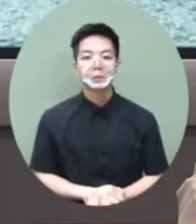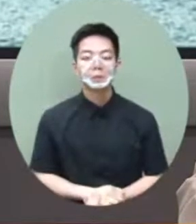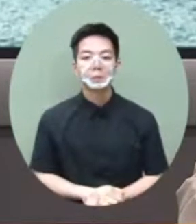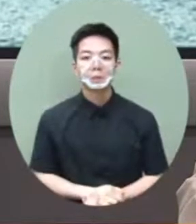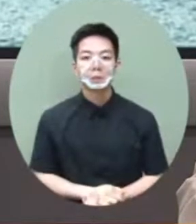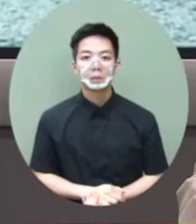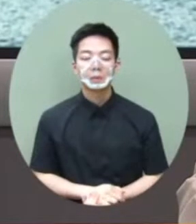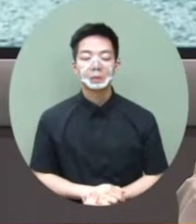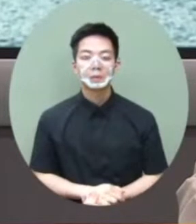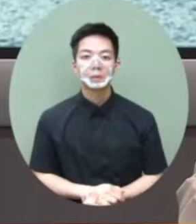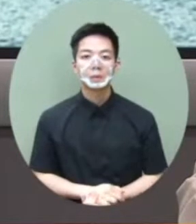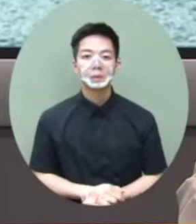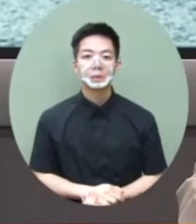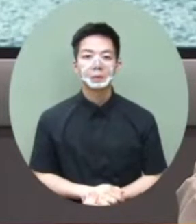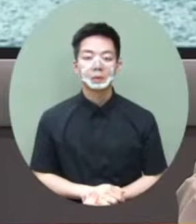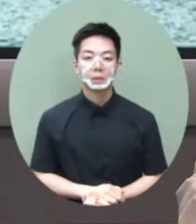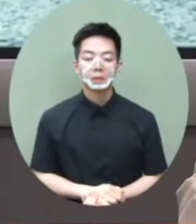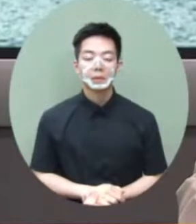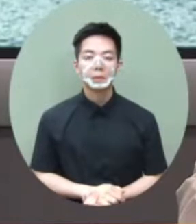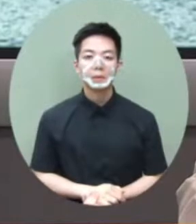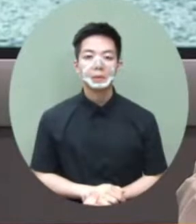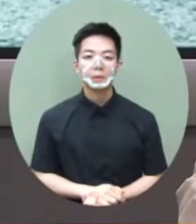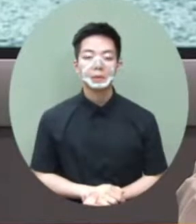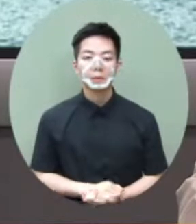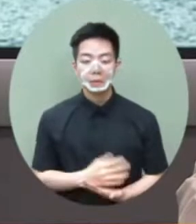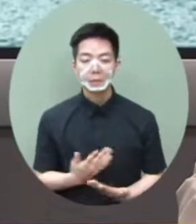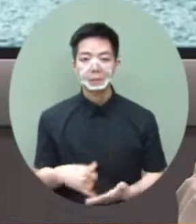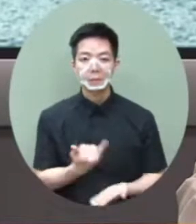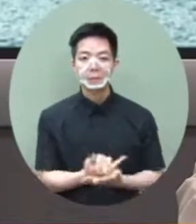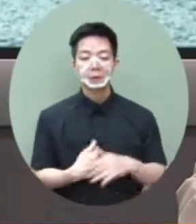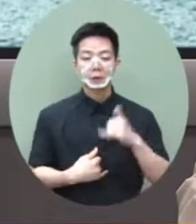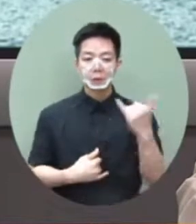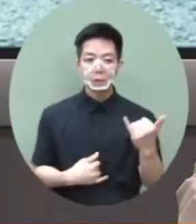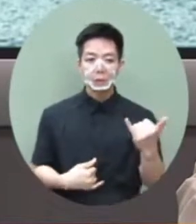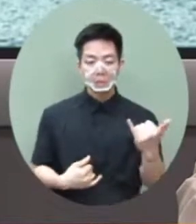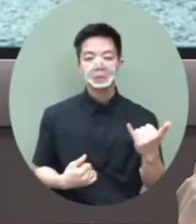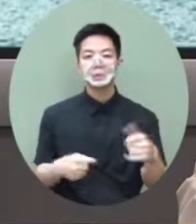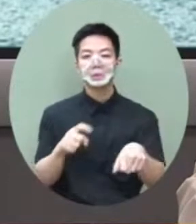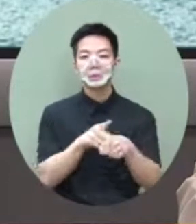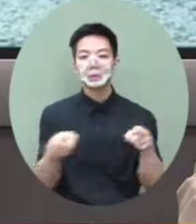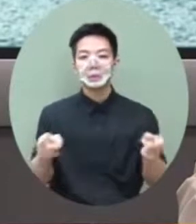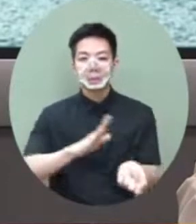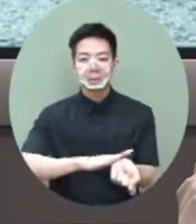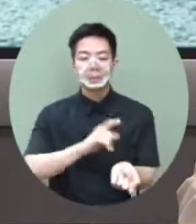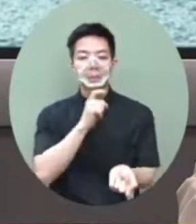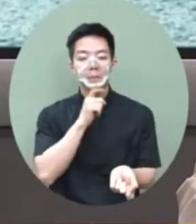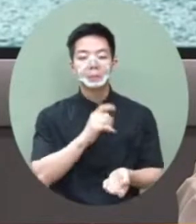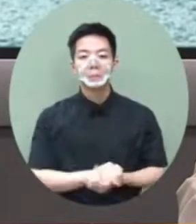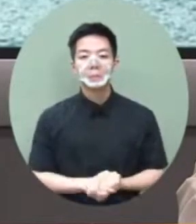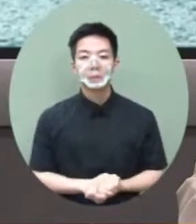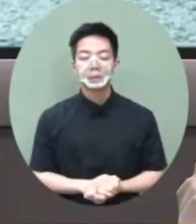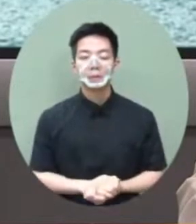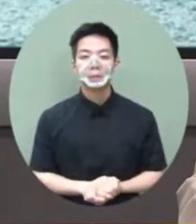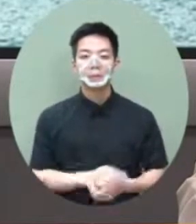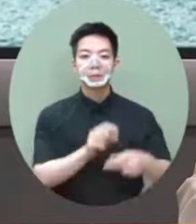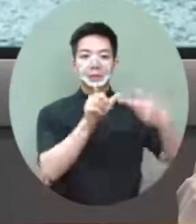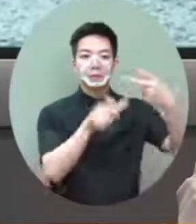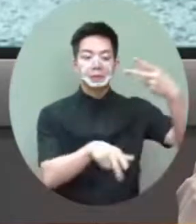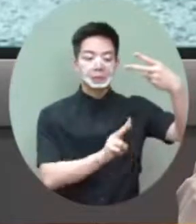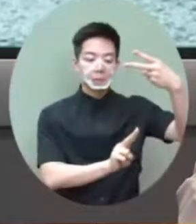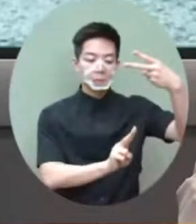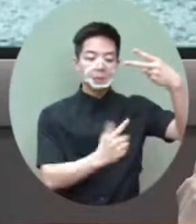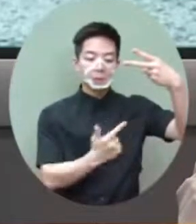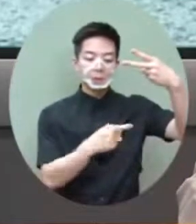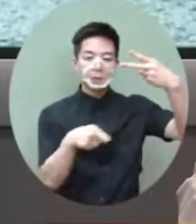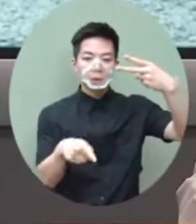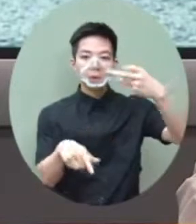from residential care homes. And of these six cases, some of them are